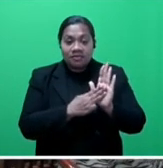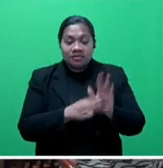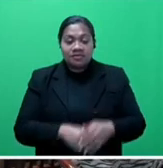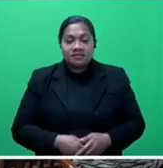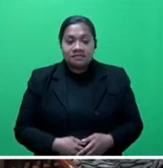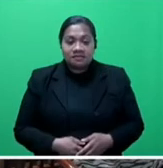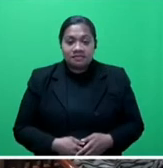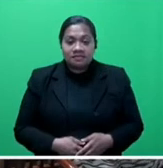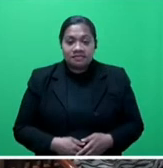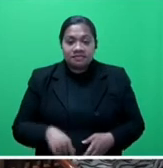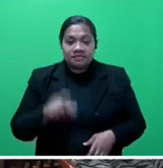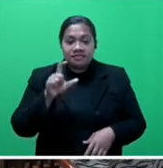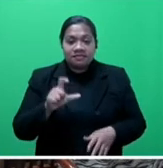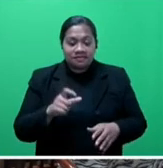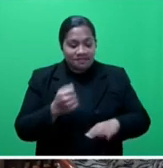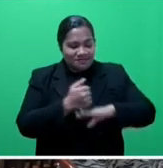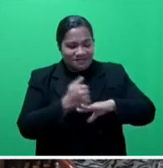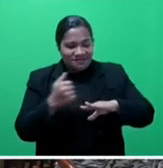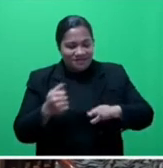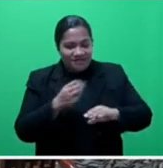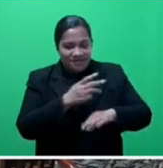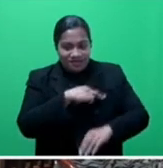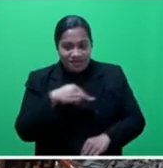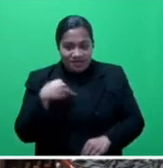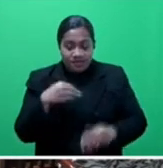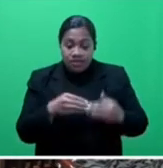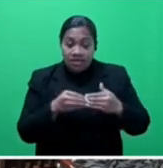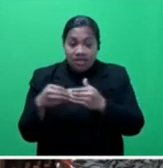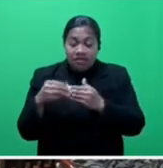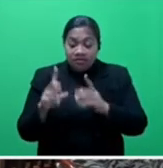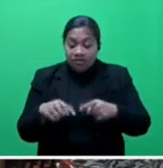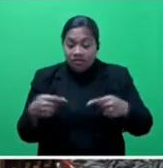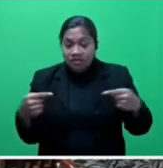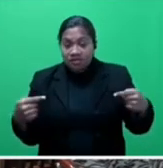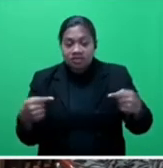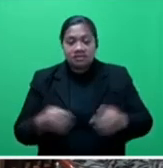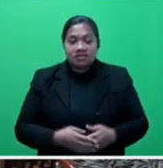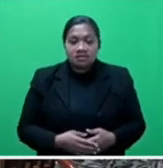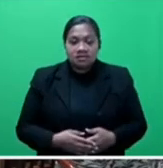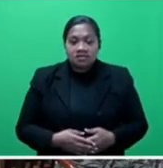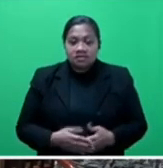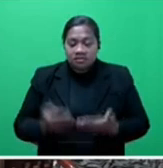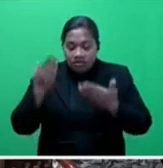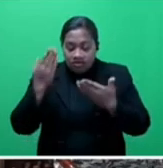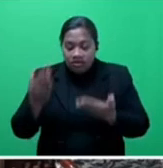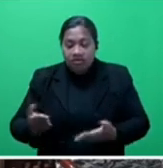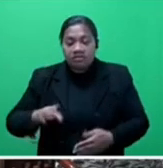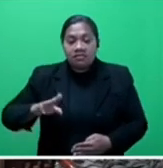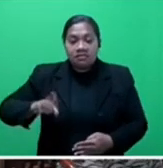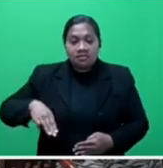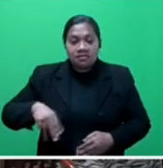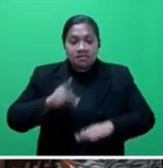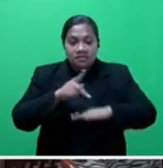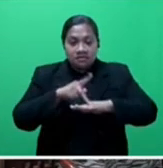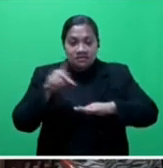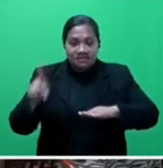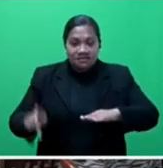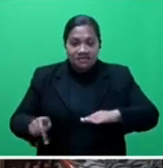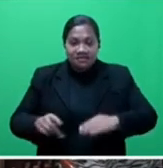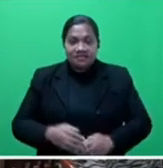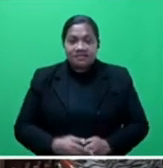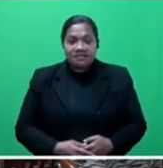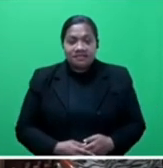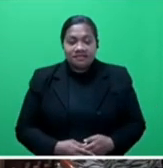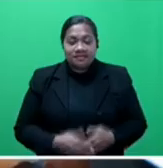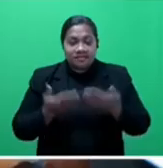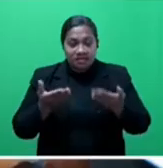Cabinet Ministers, the Leader of the Opposition, dear Honourable Members of Parliament. It gives me